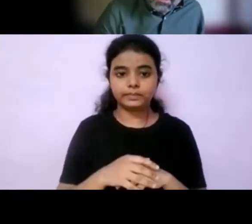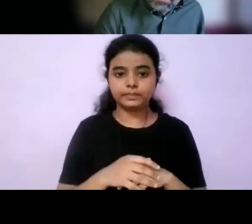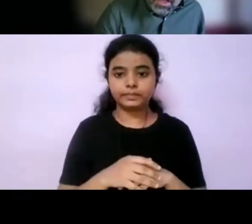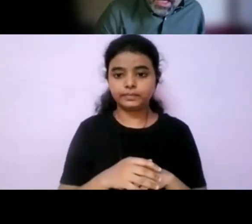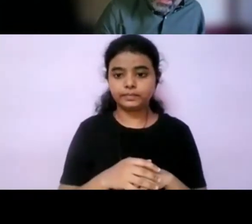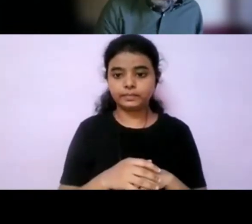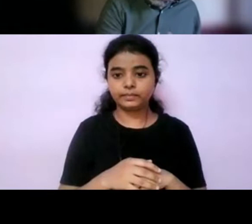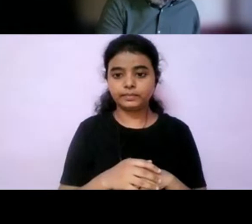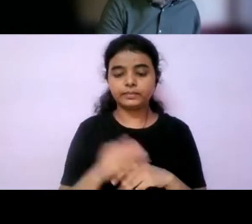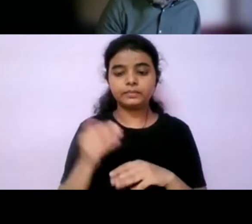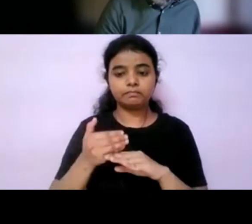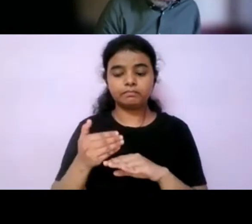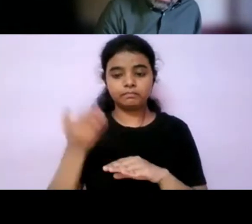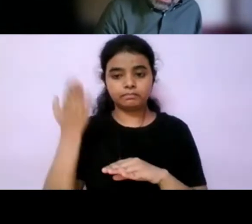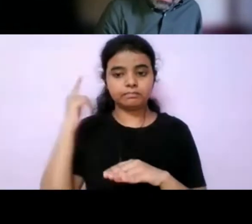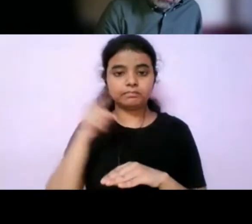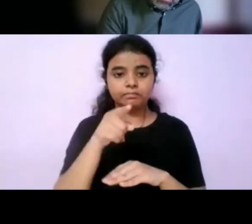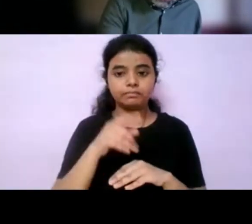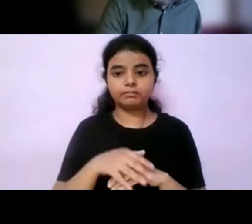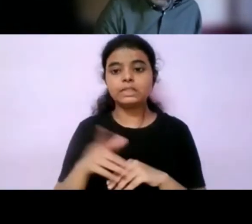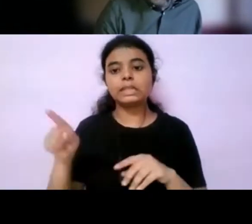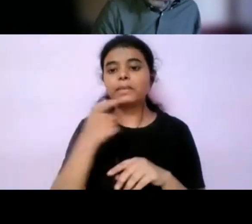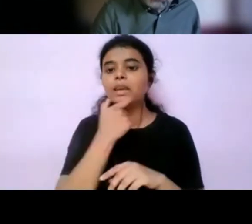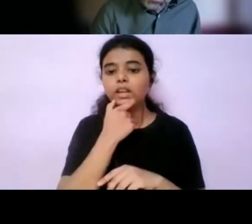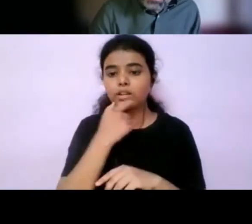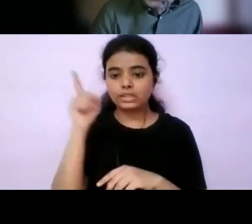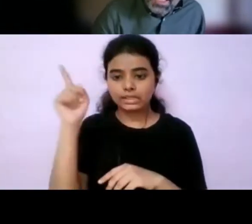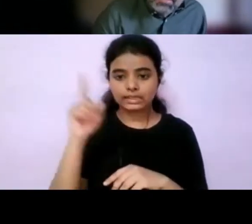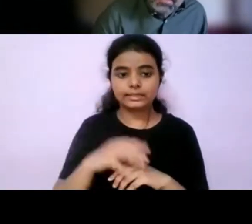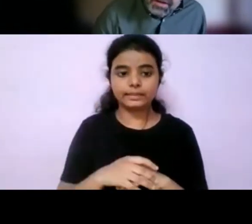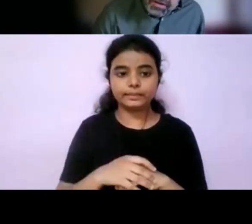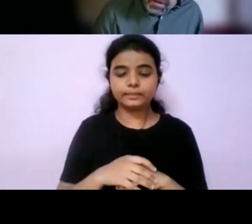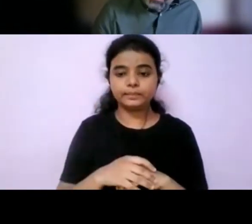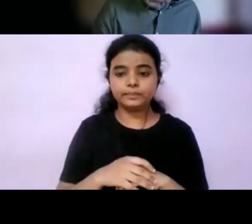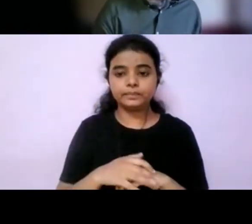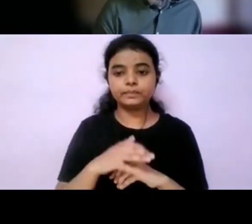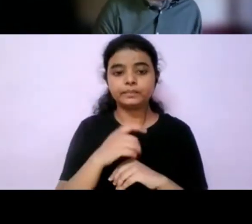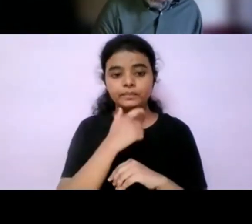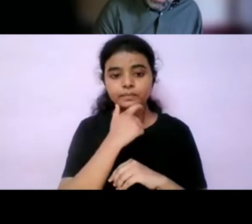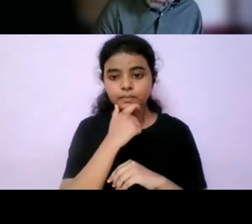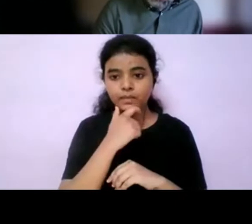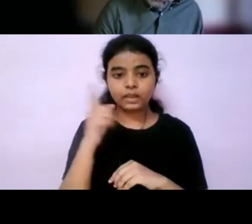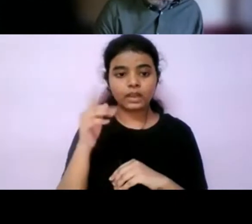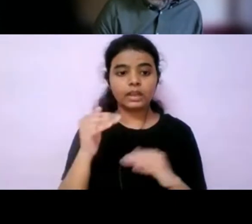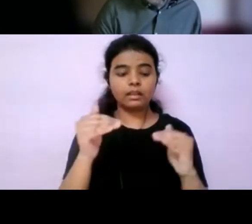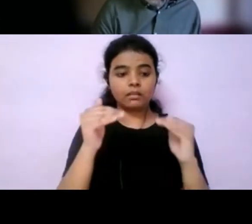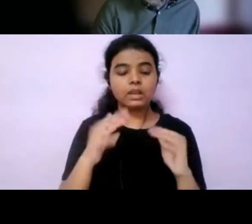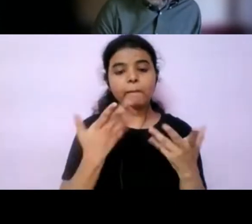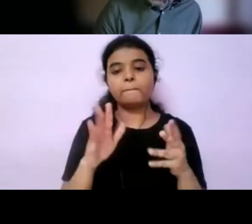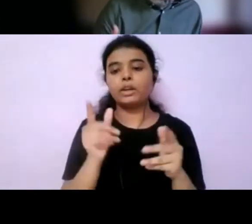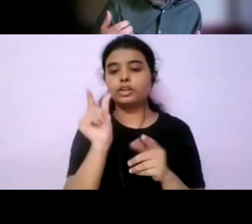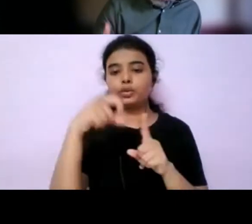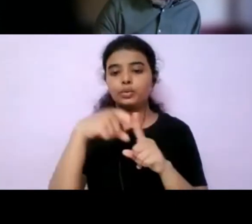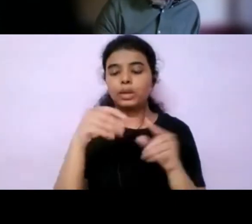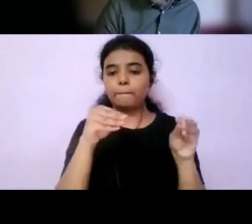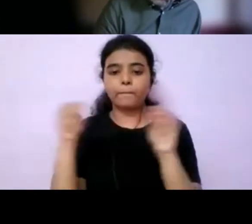Lender Cheshire care home in England, and Vic Finkelstein, who was an emigre to the UK from South